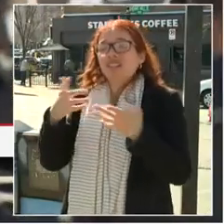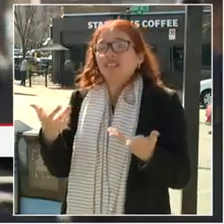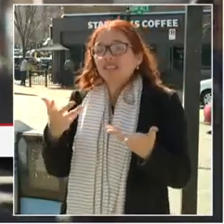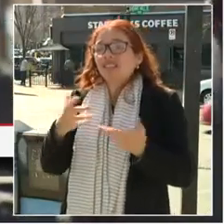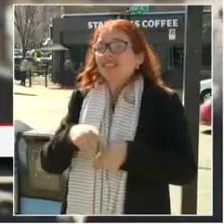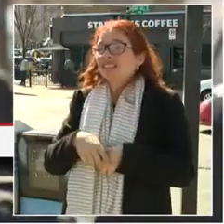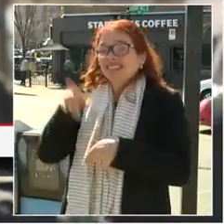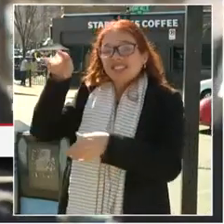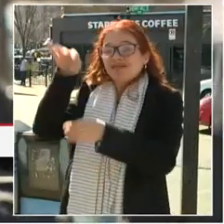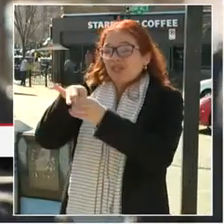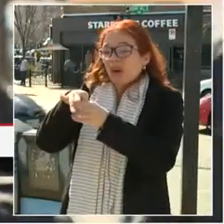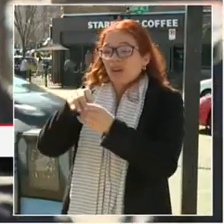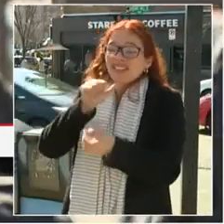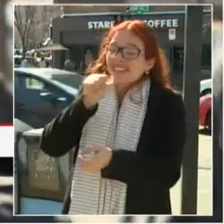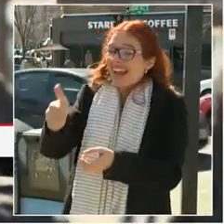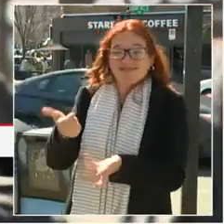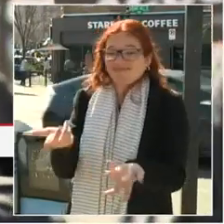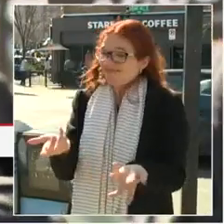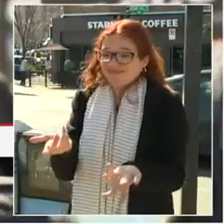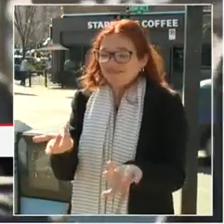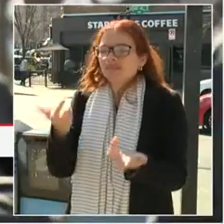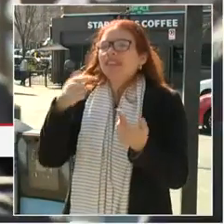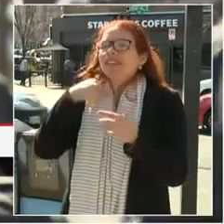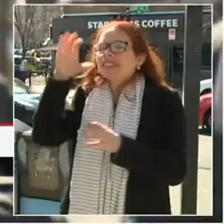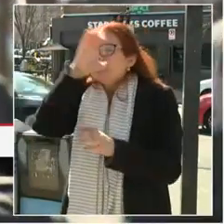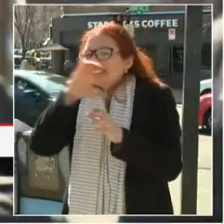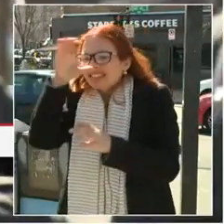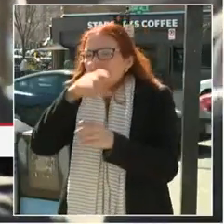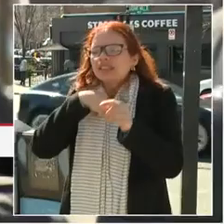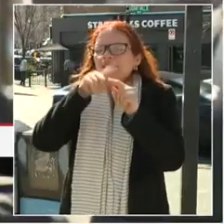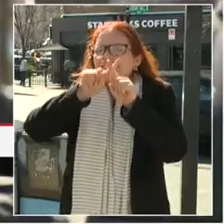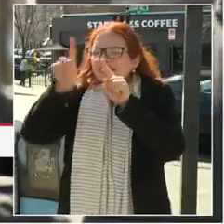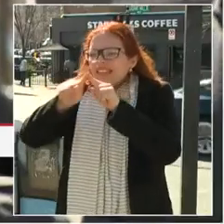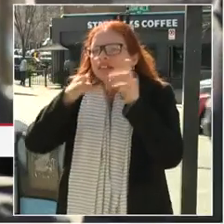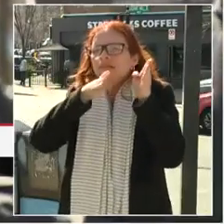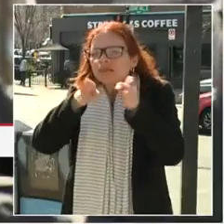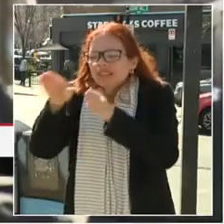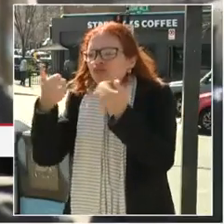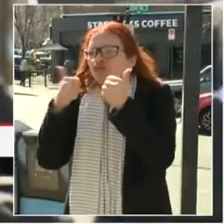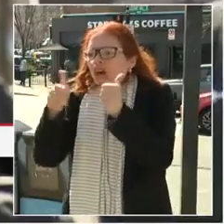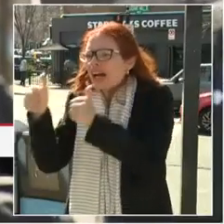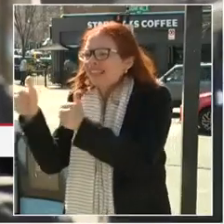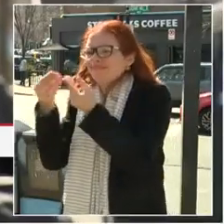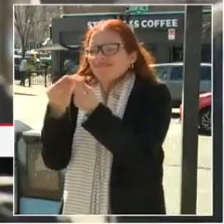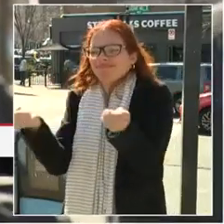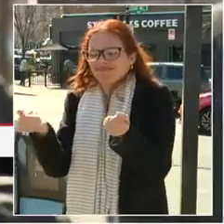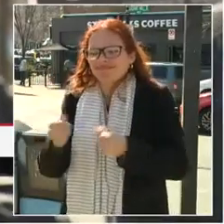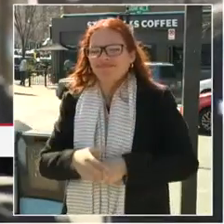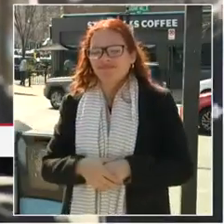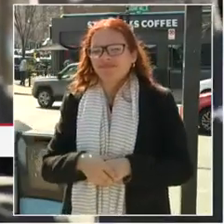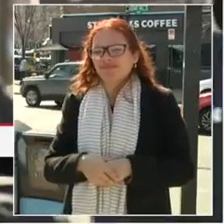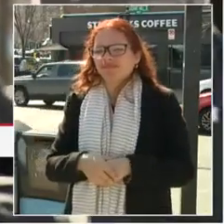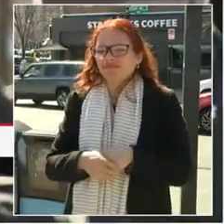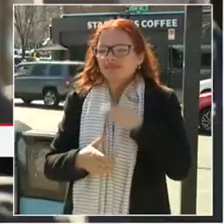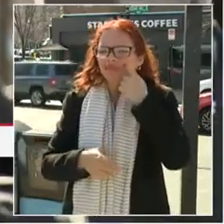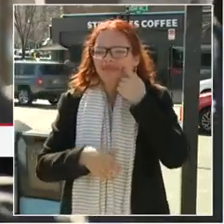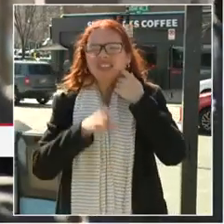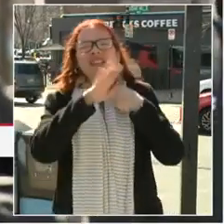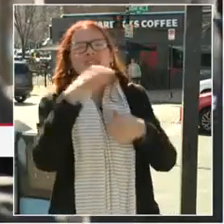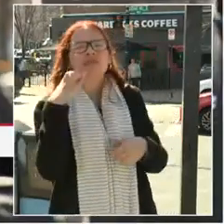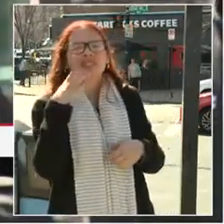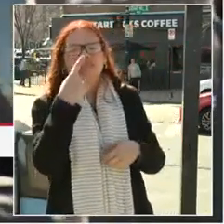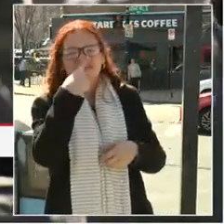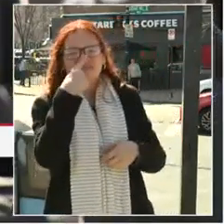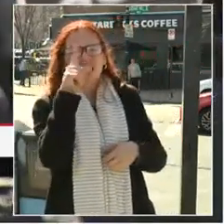vote, and exploring every means possible to get to that end. And then, Chief, if I could ask you just two quick